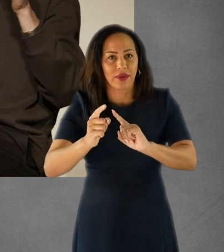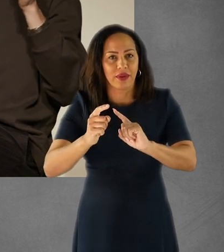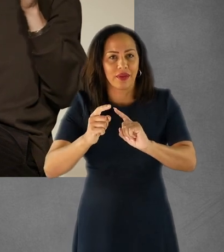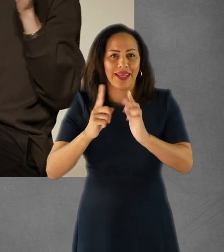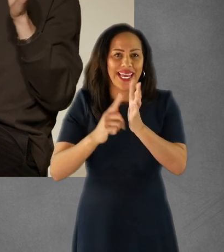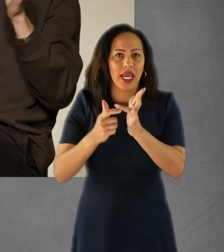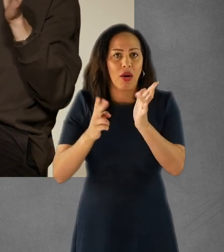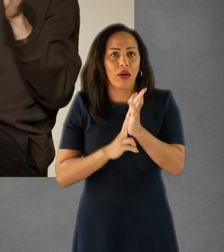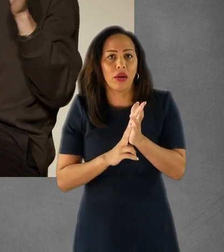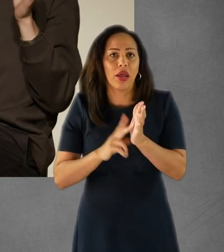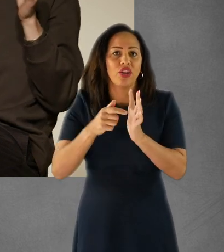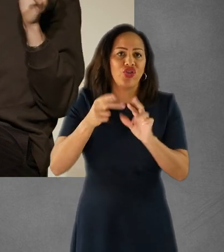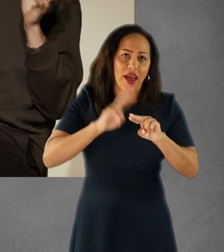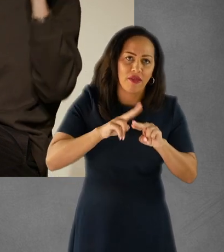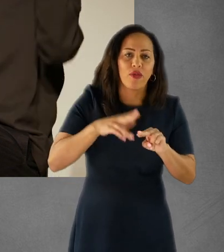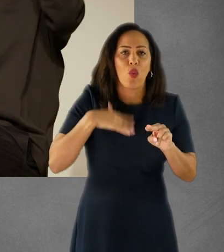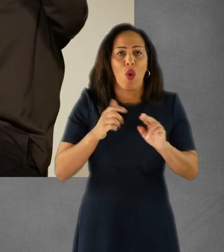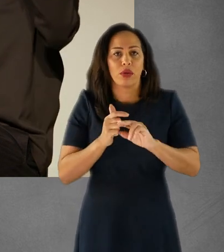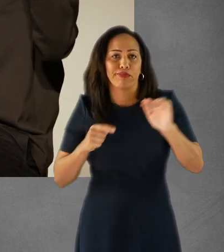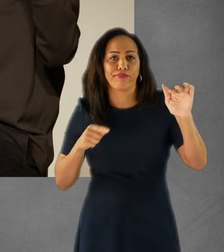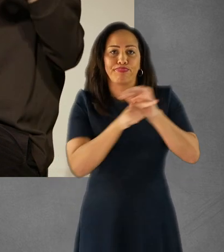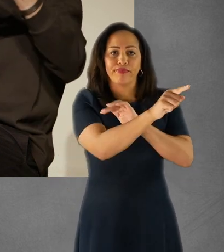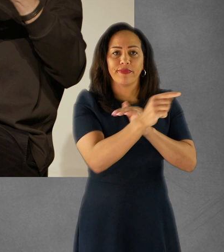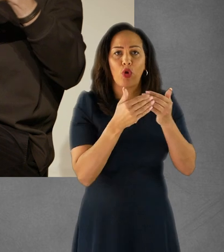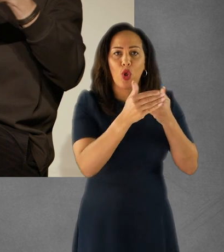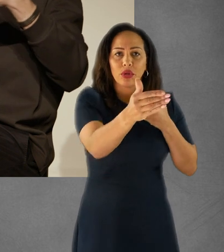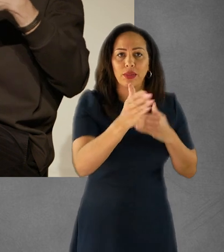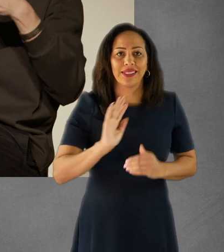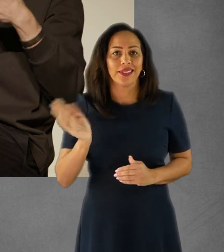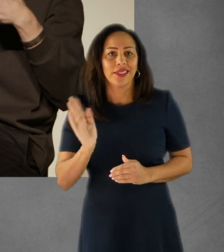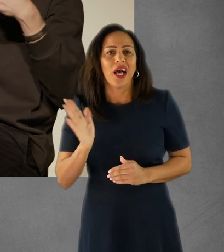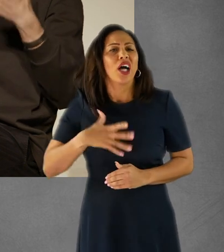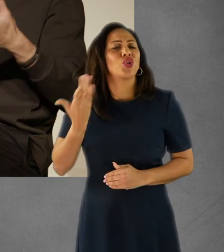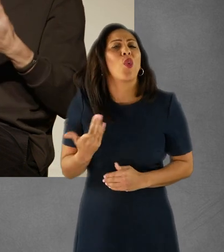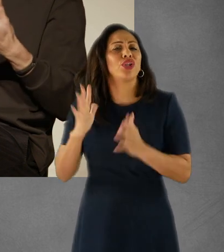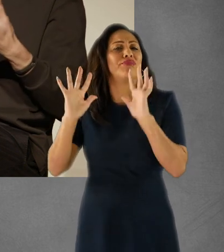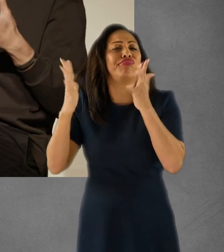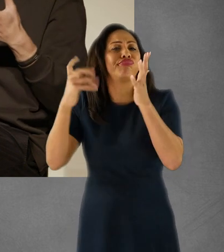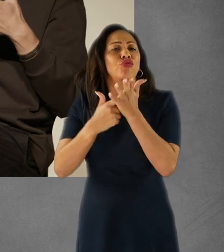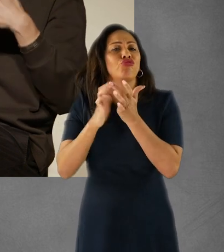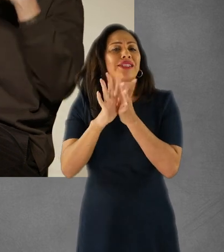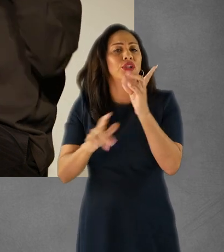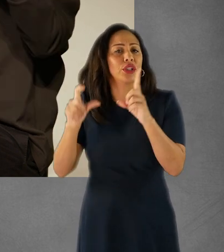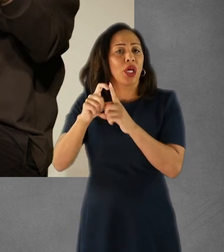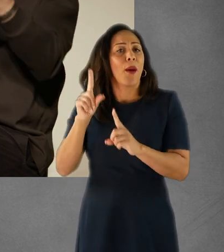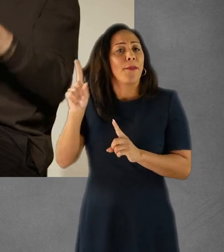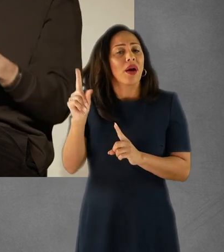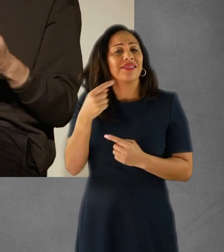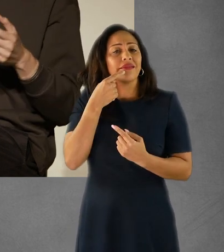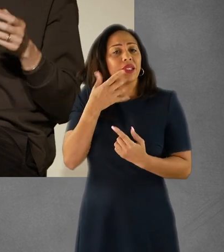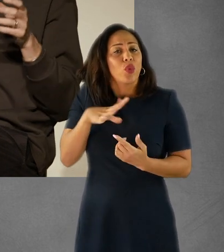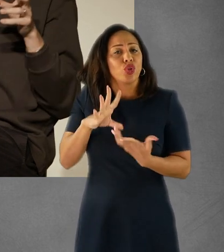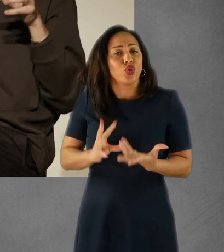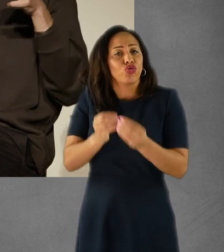but talks about it at least as having this experience and having this overview effect, which, you know, astronauts have experienced for the very first time that we went